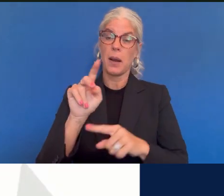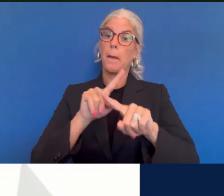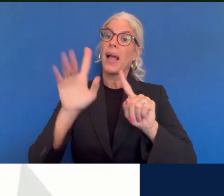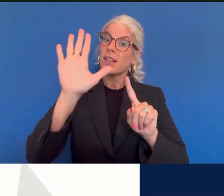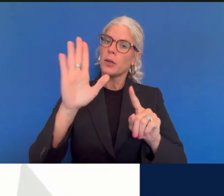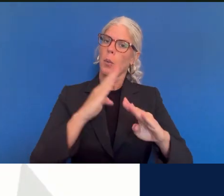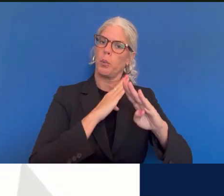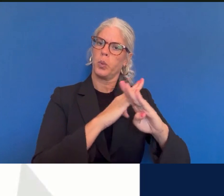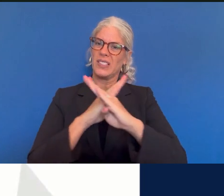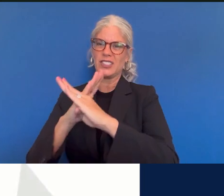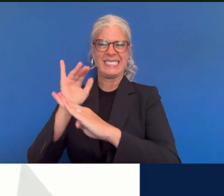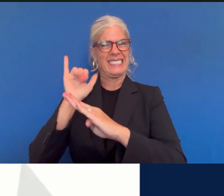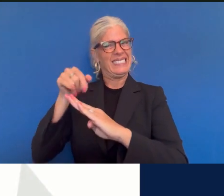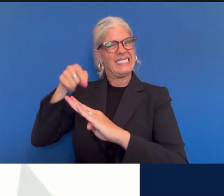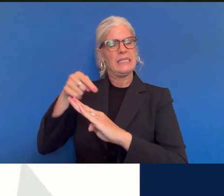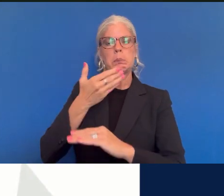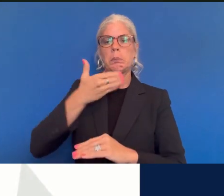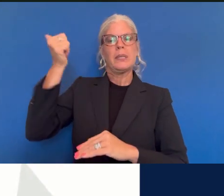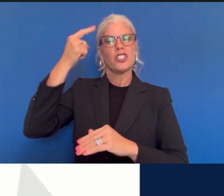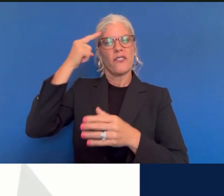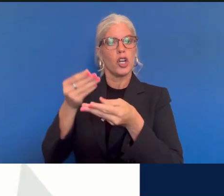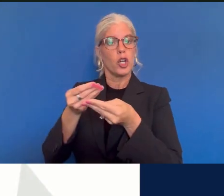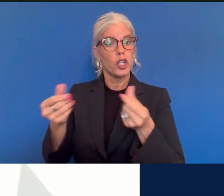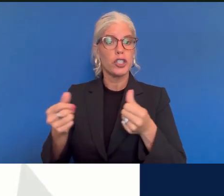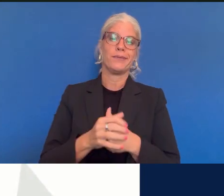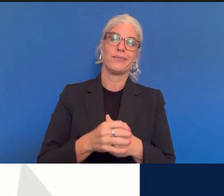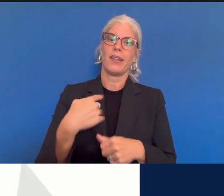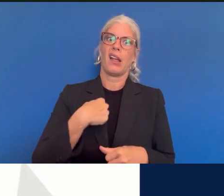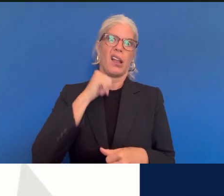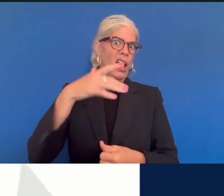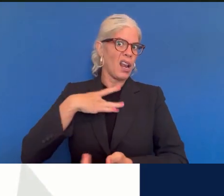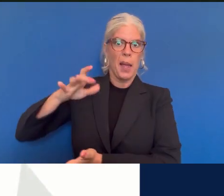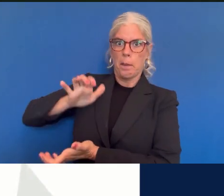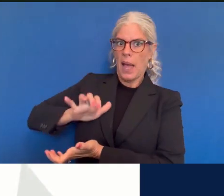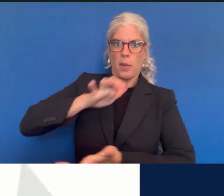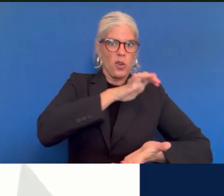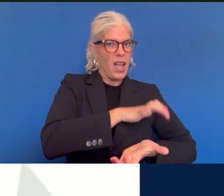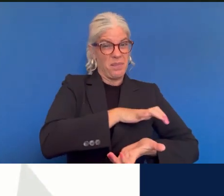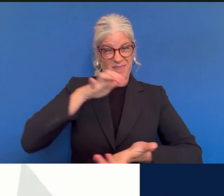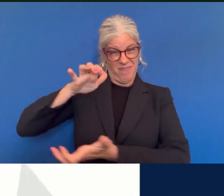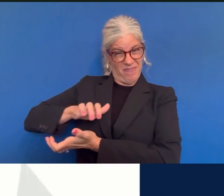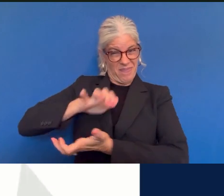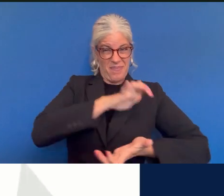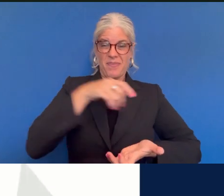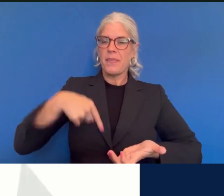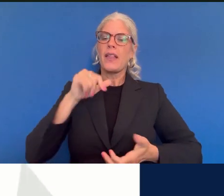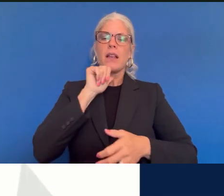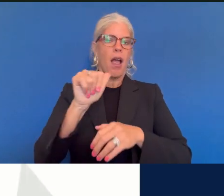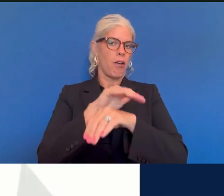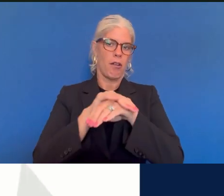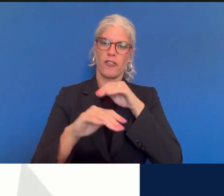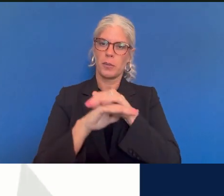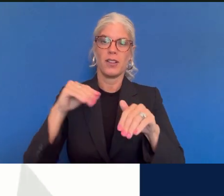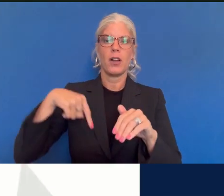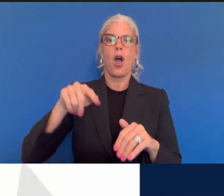doctor's appointment or one more issue to deal with is not fun. But prevention is the key to cure.